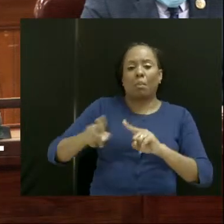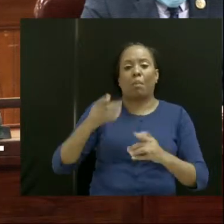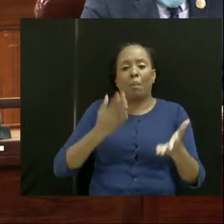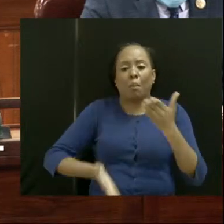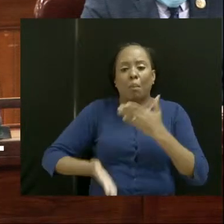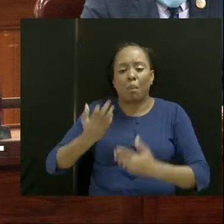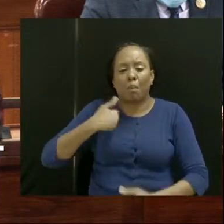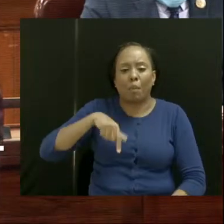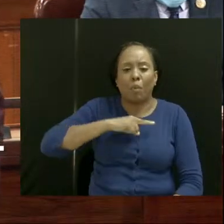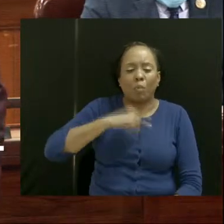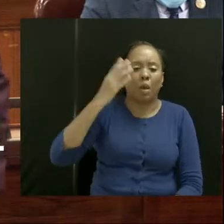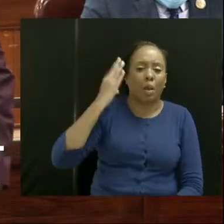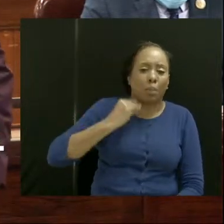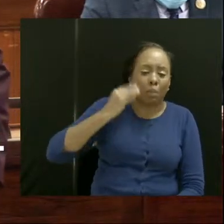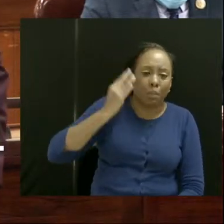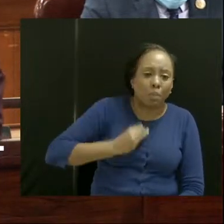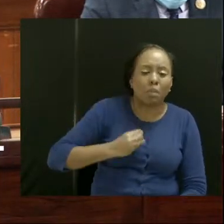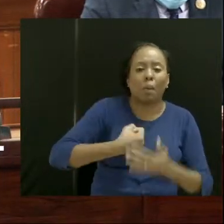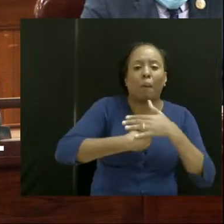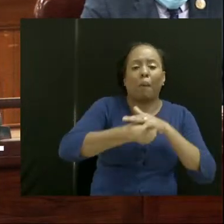the experience in the last year.